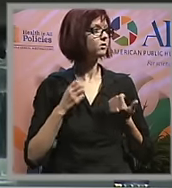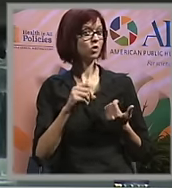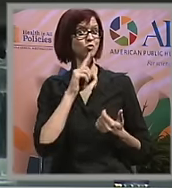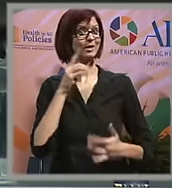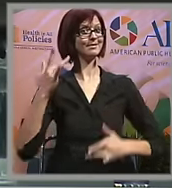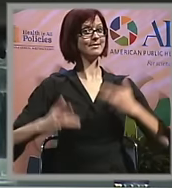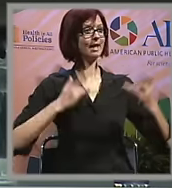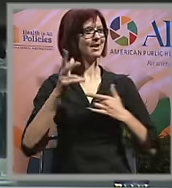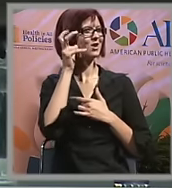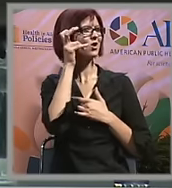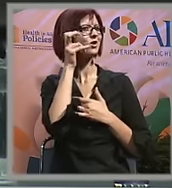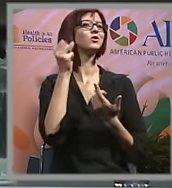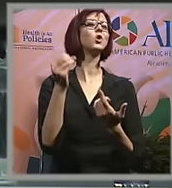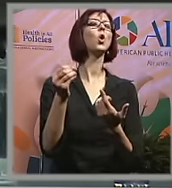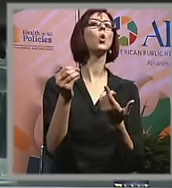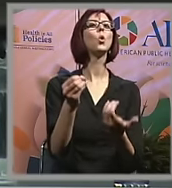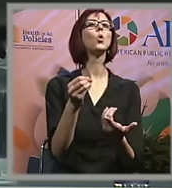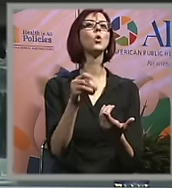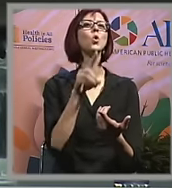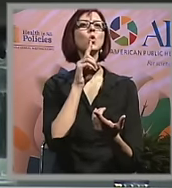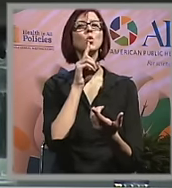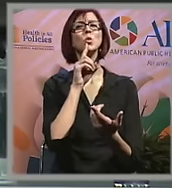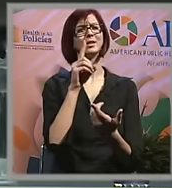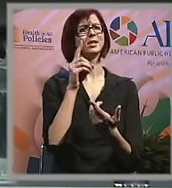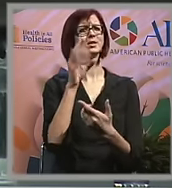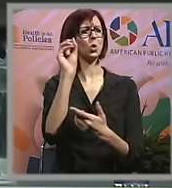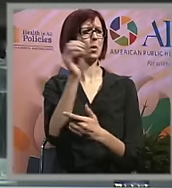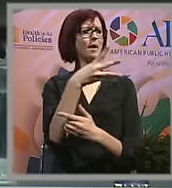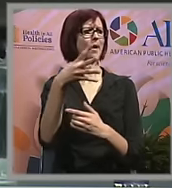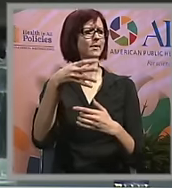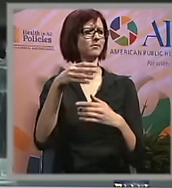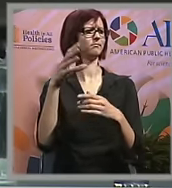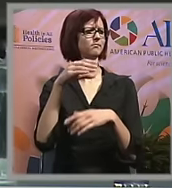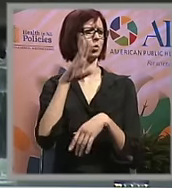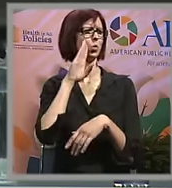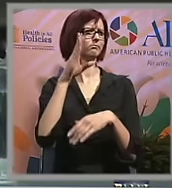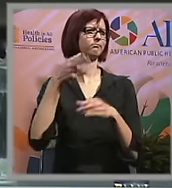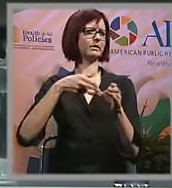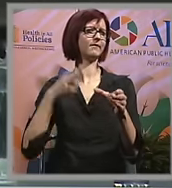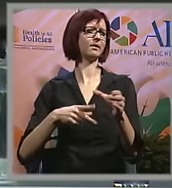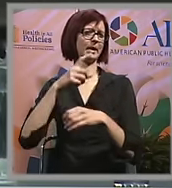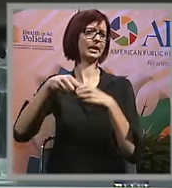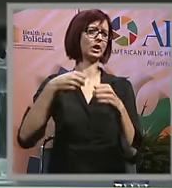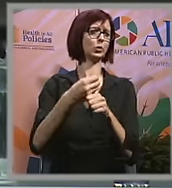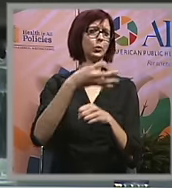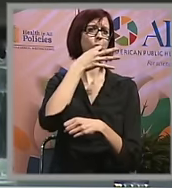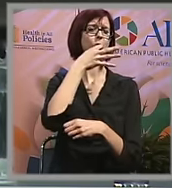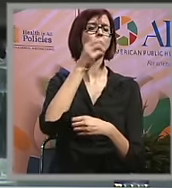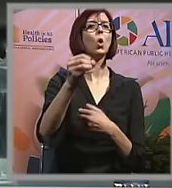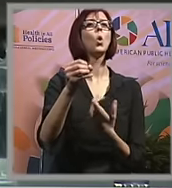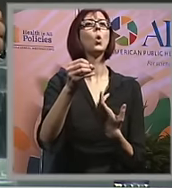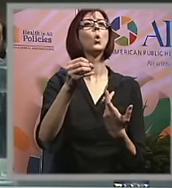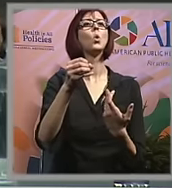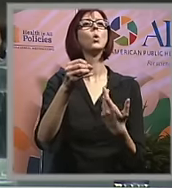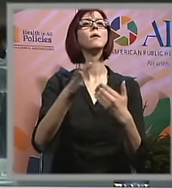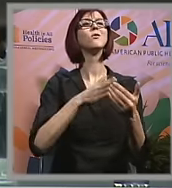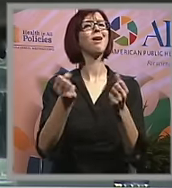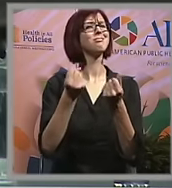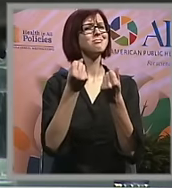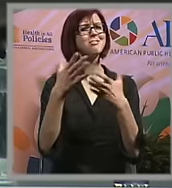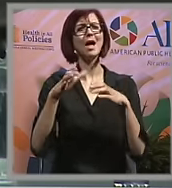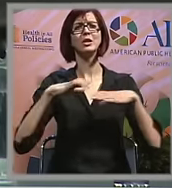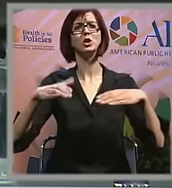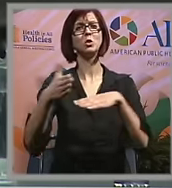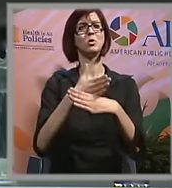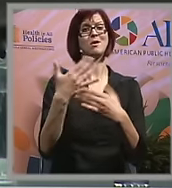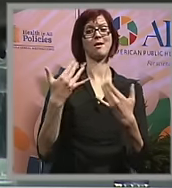we're about a year out from the end of the Obama administration. It's going to be a time, obviously, of a lot of transition. And even though there's a lot to do between now and